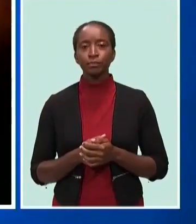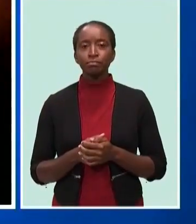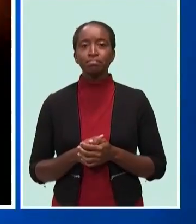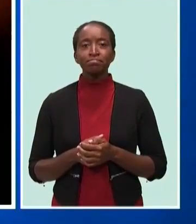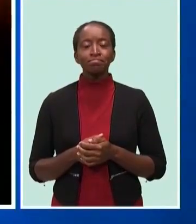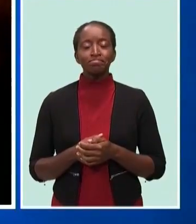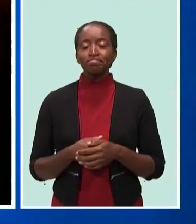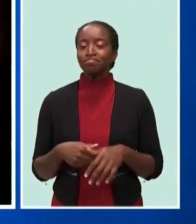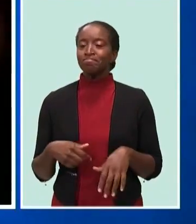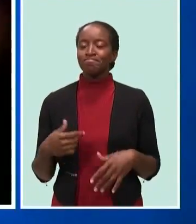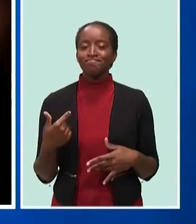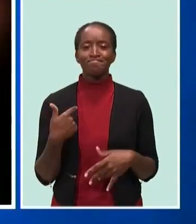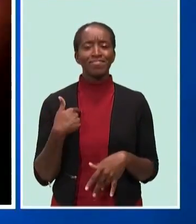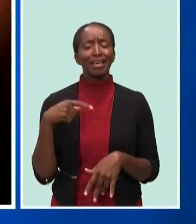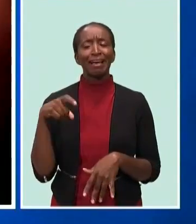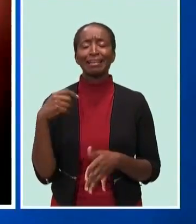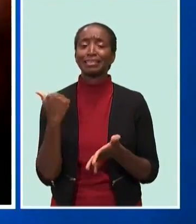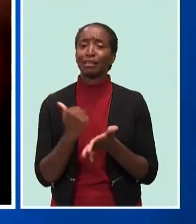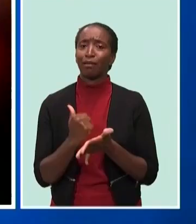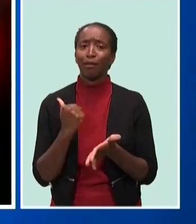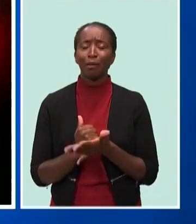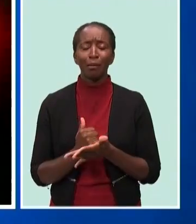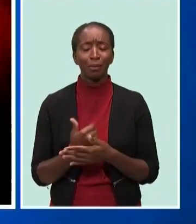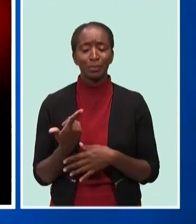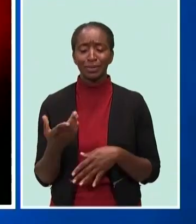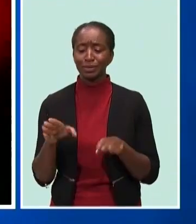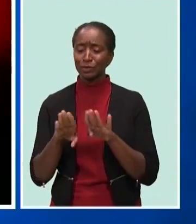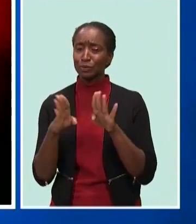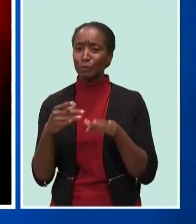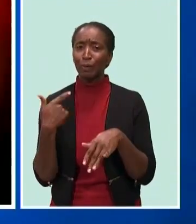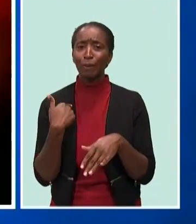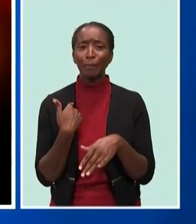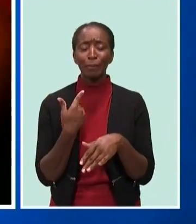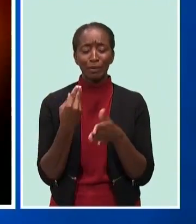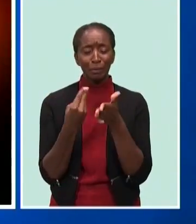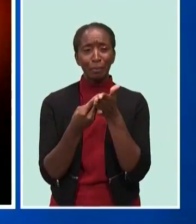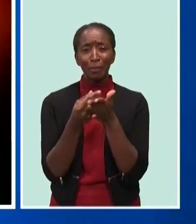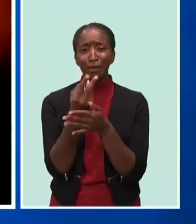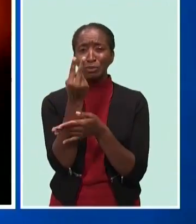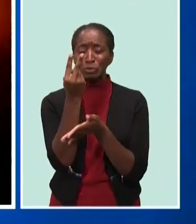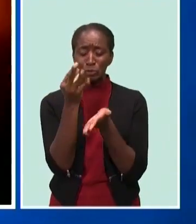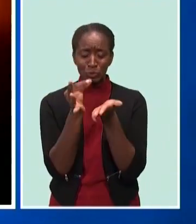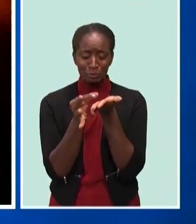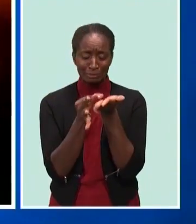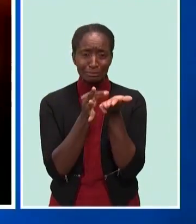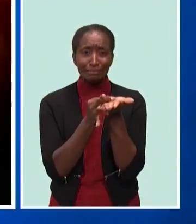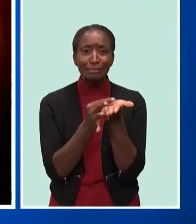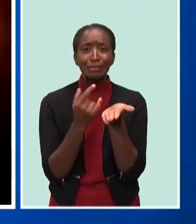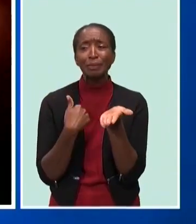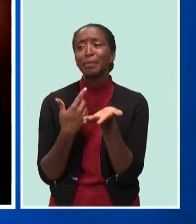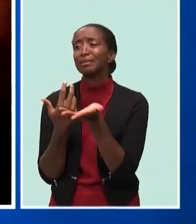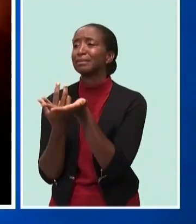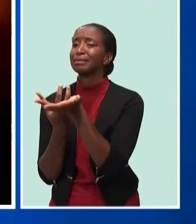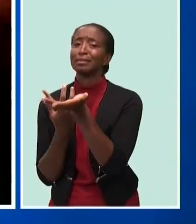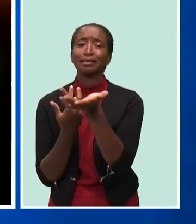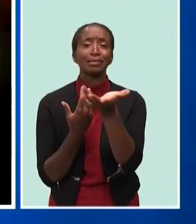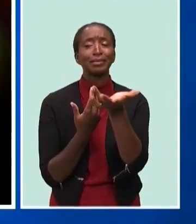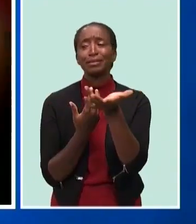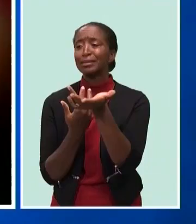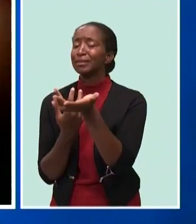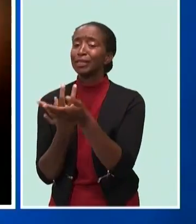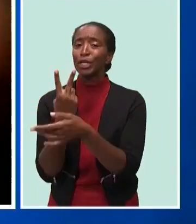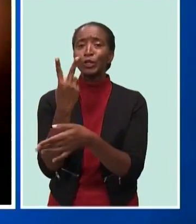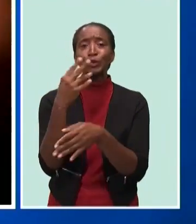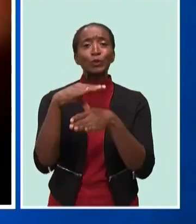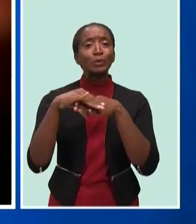need help. I can't sit at this door having 2 pennies and begging for $2 when the days come. When I get the $2, it